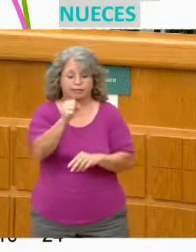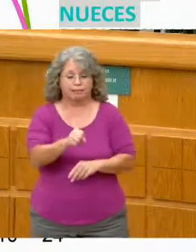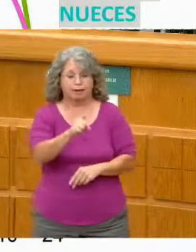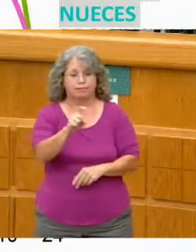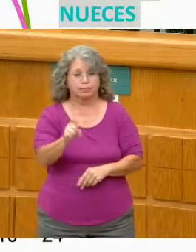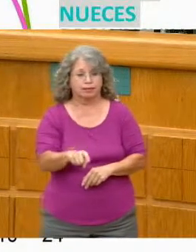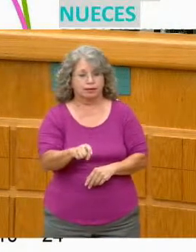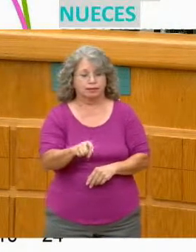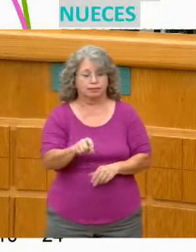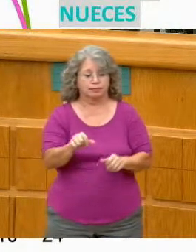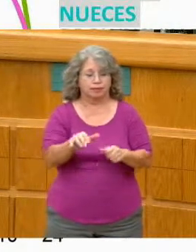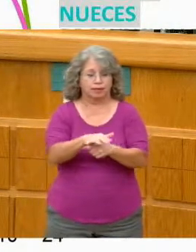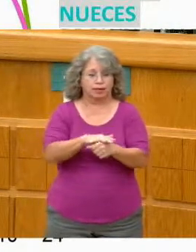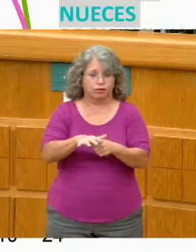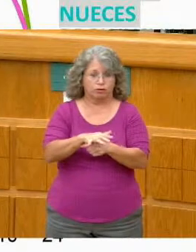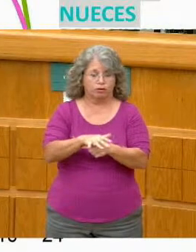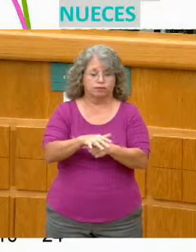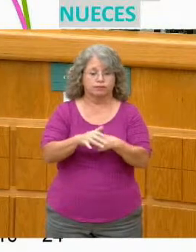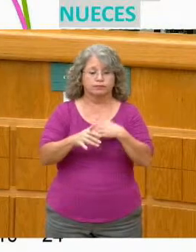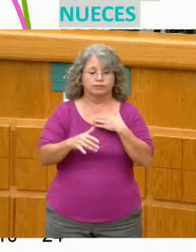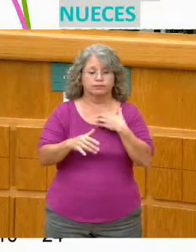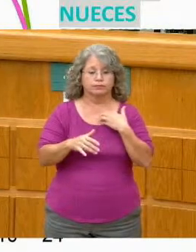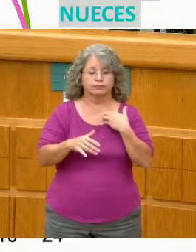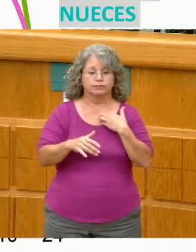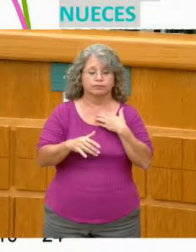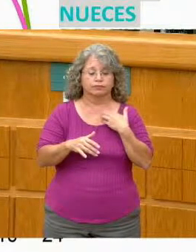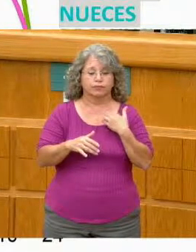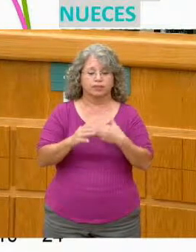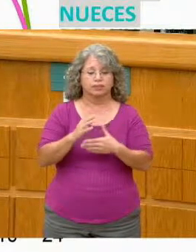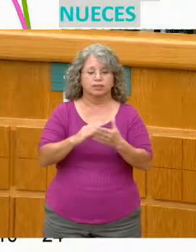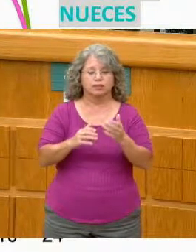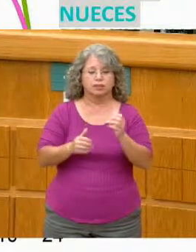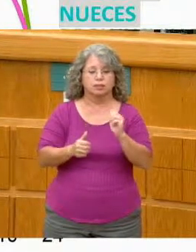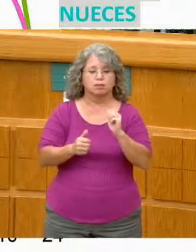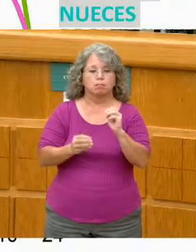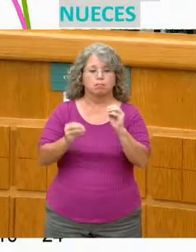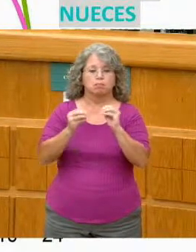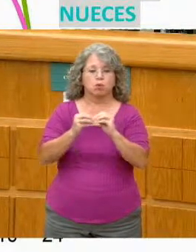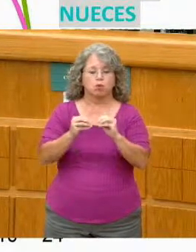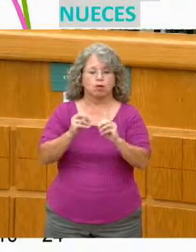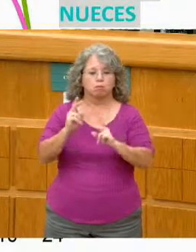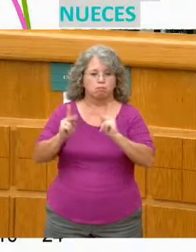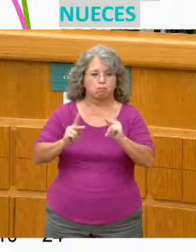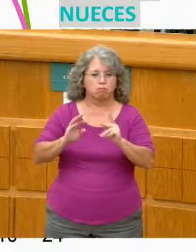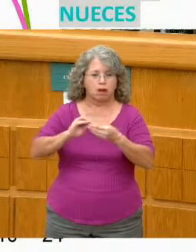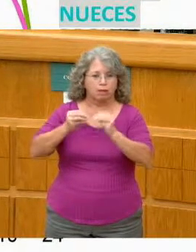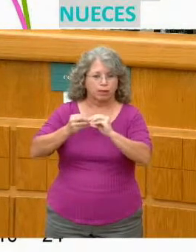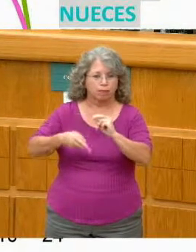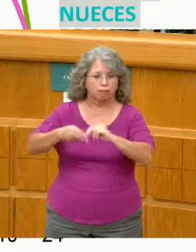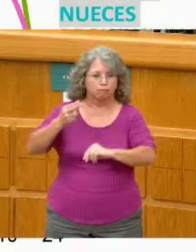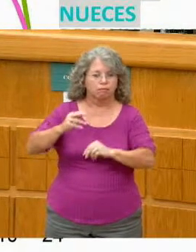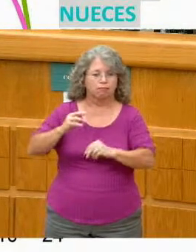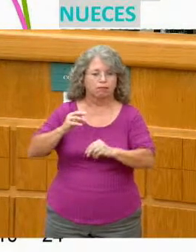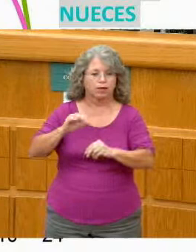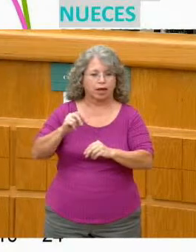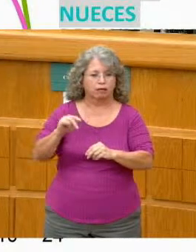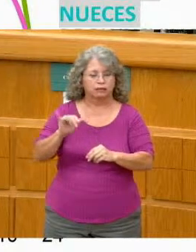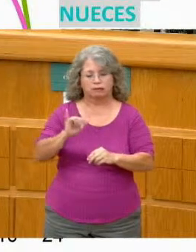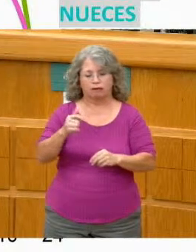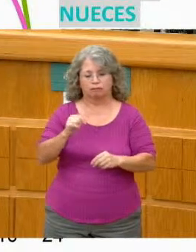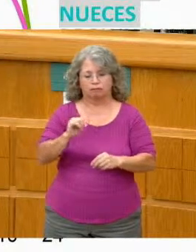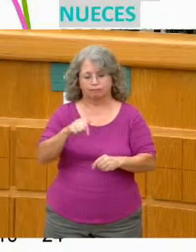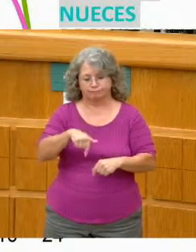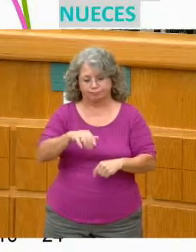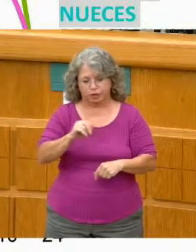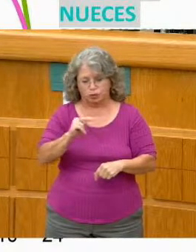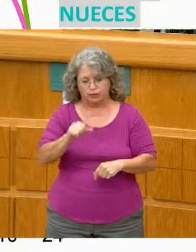South Texas area and take a look at a few of the more populous counties, such as ourselves here in Nueces,